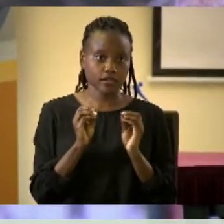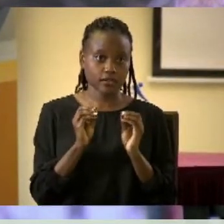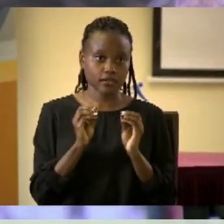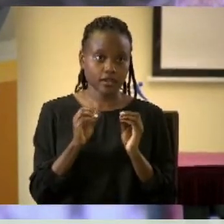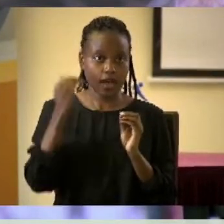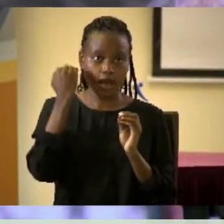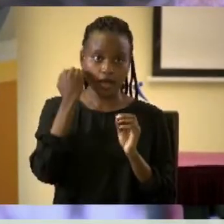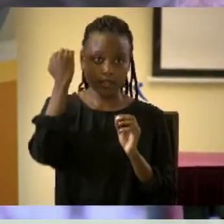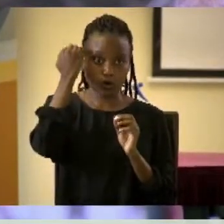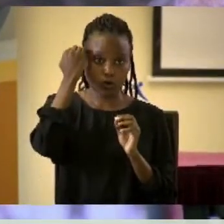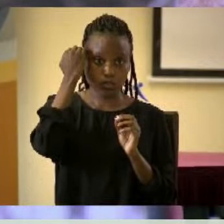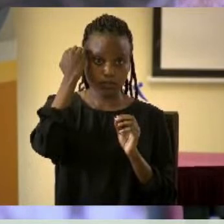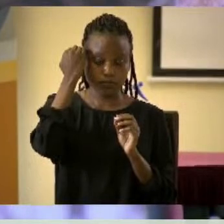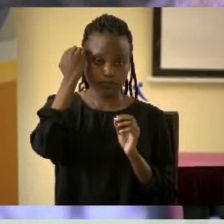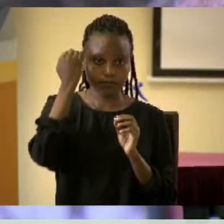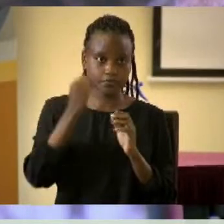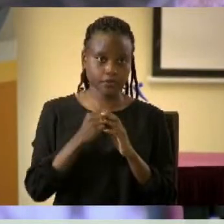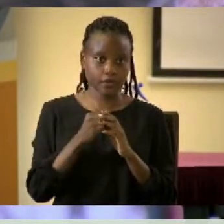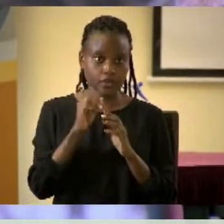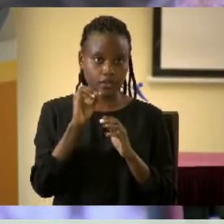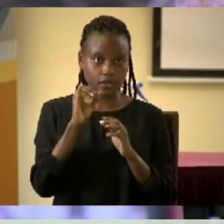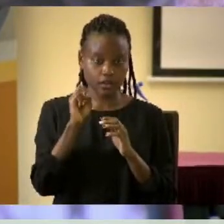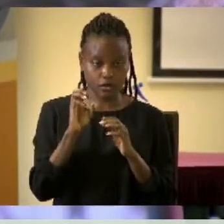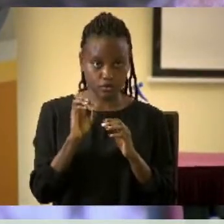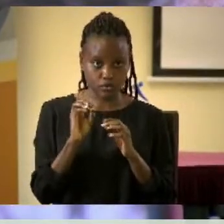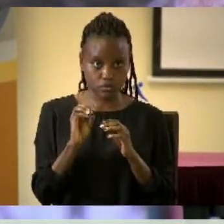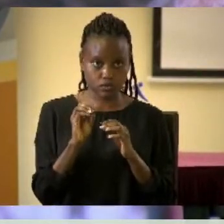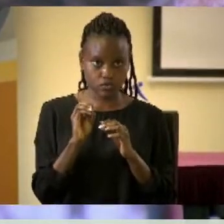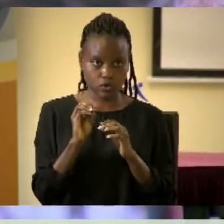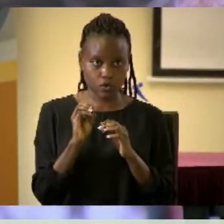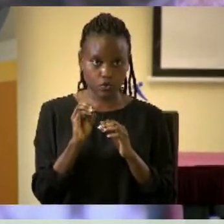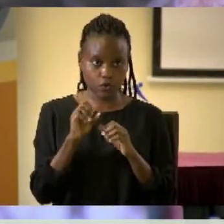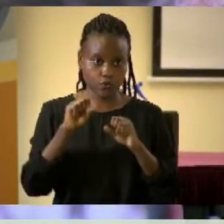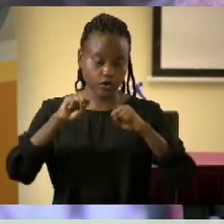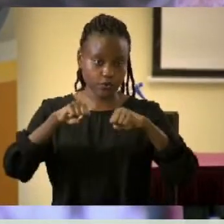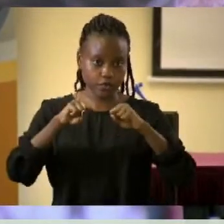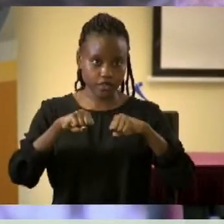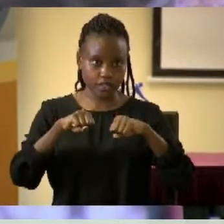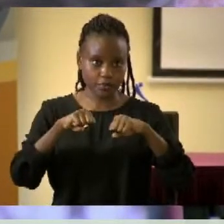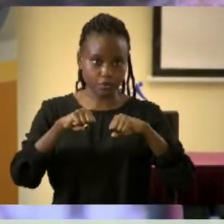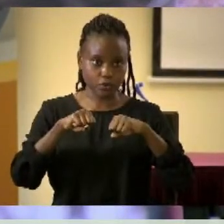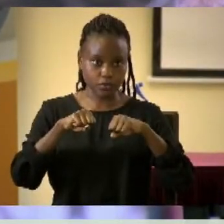court. And we have been able to